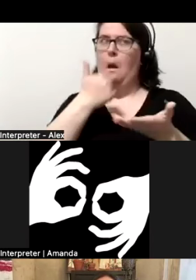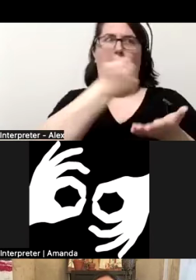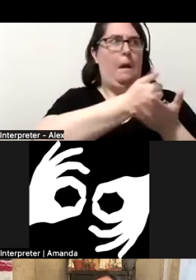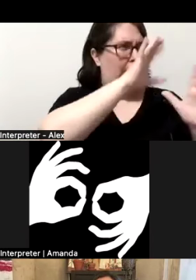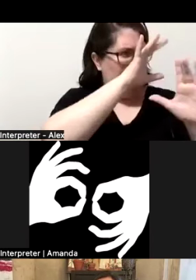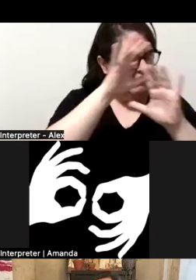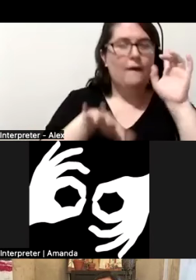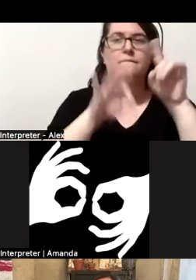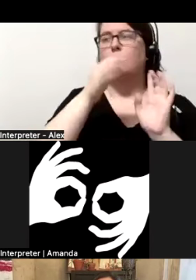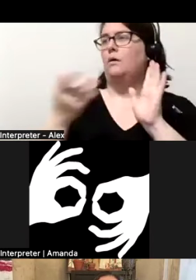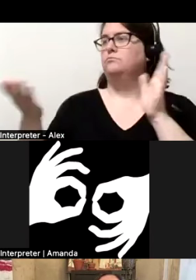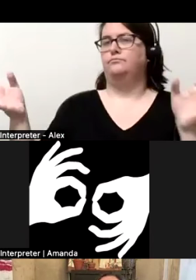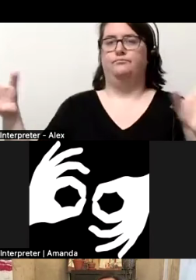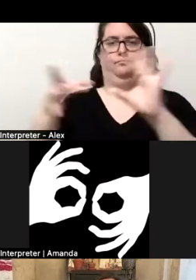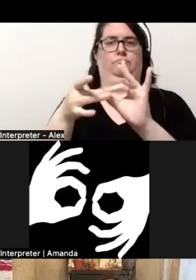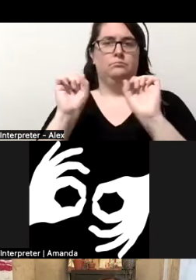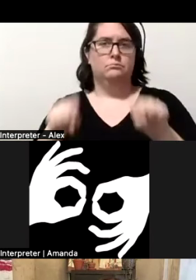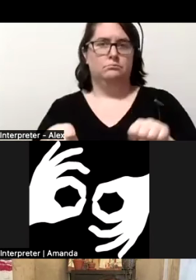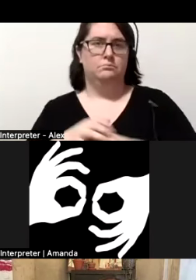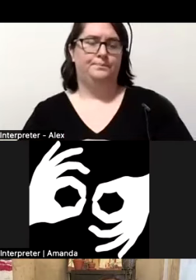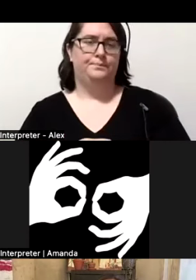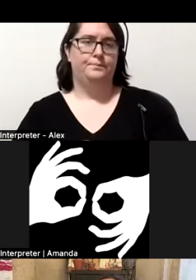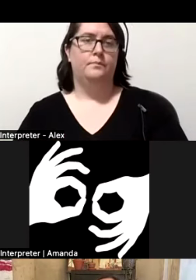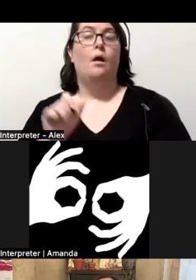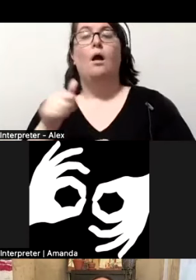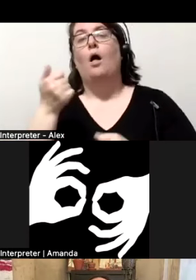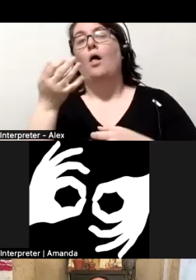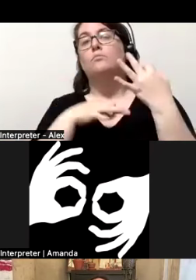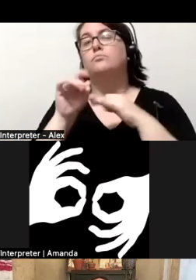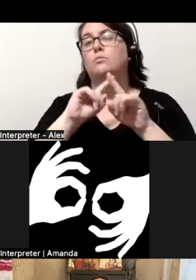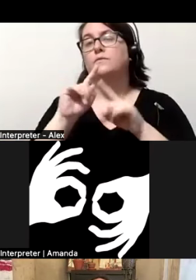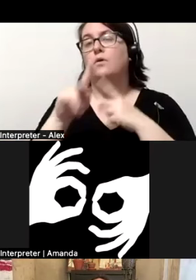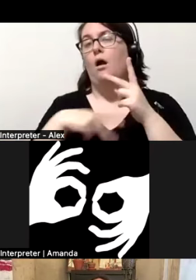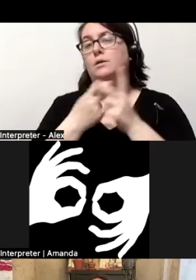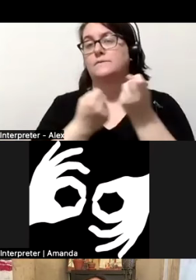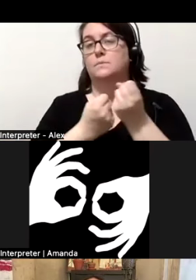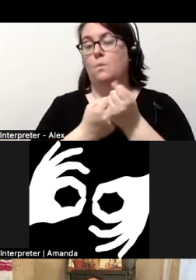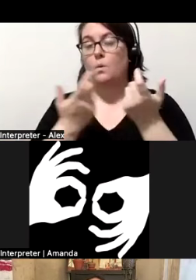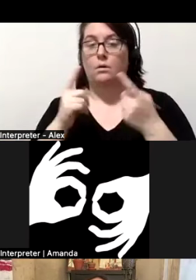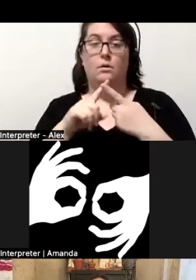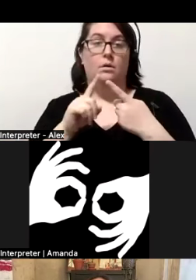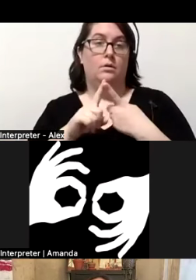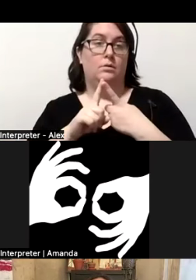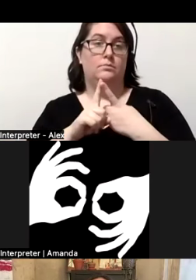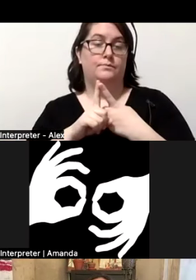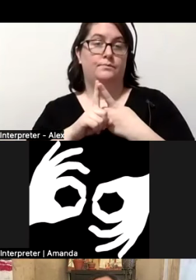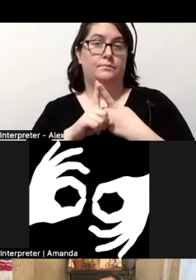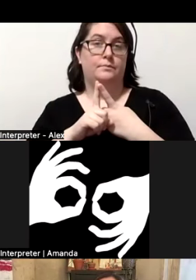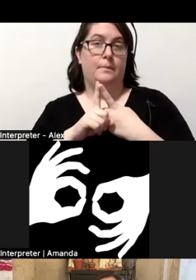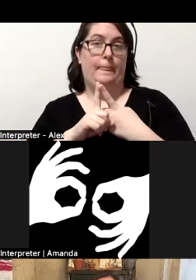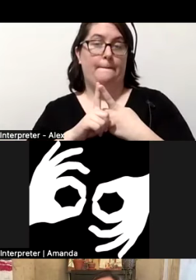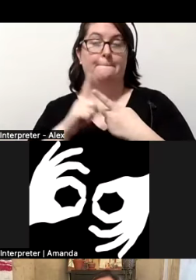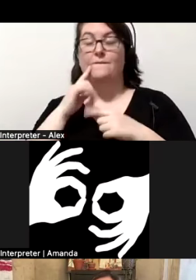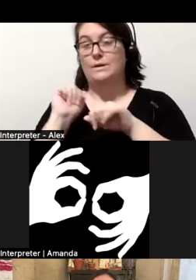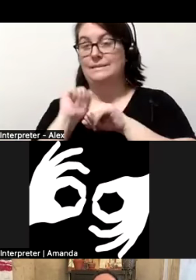find the correct tools. And alternate forms of support, including alternative